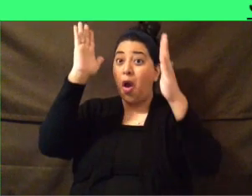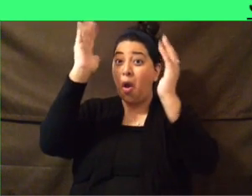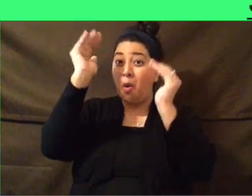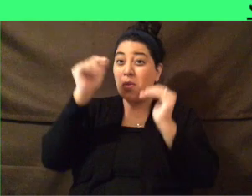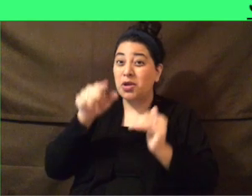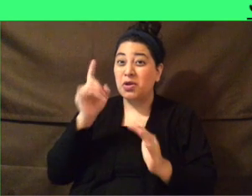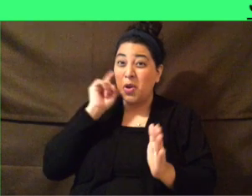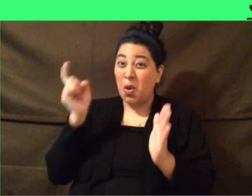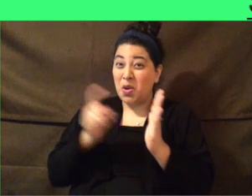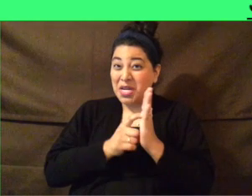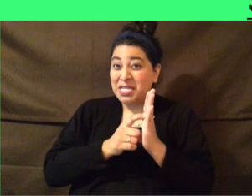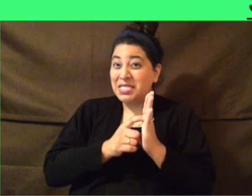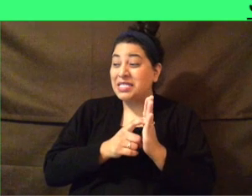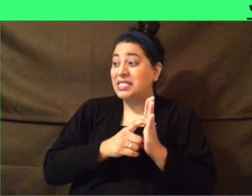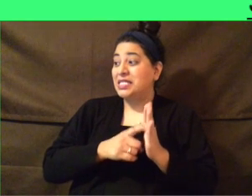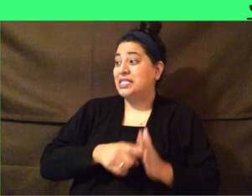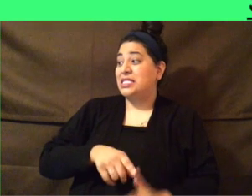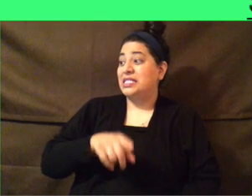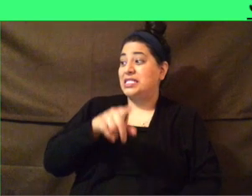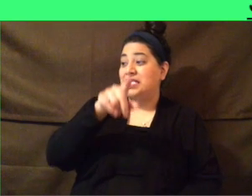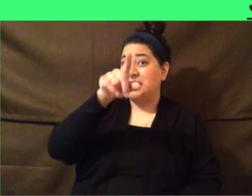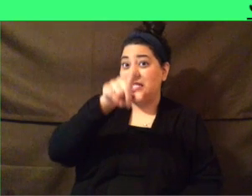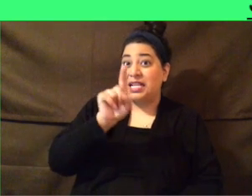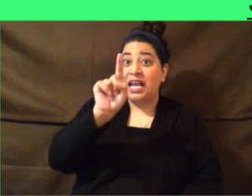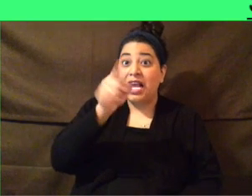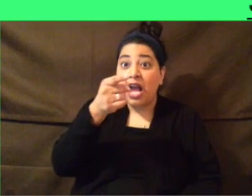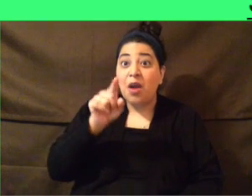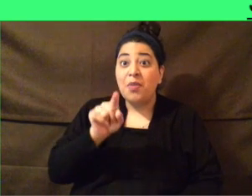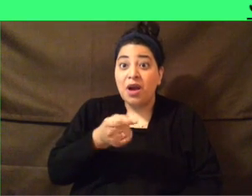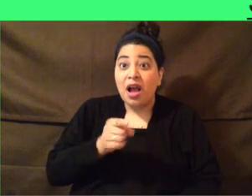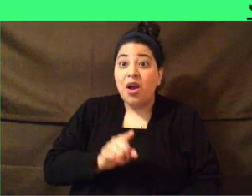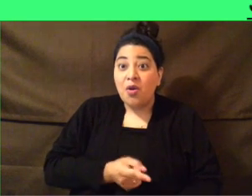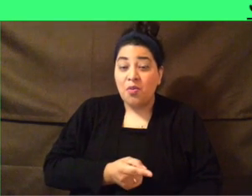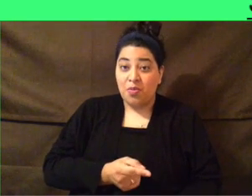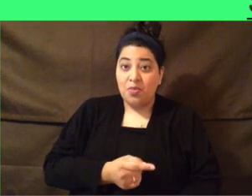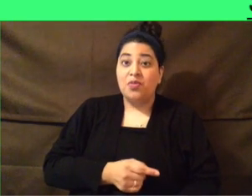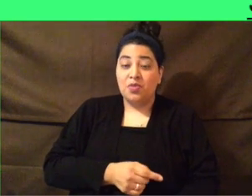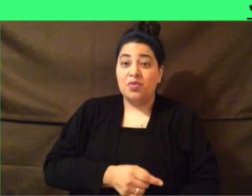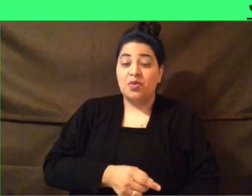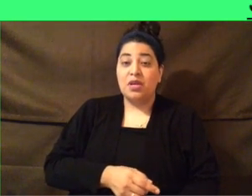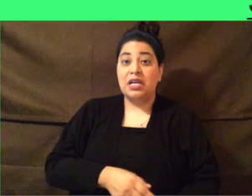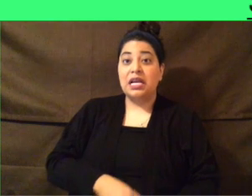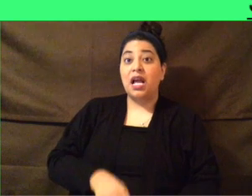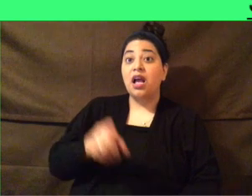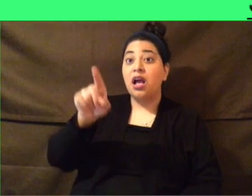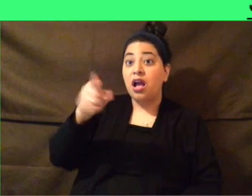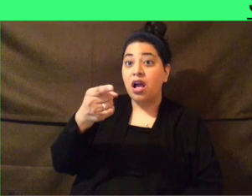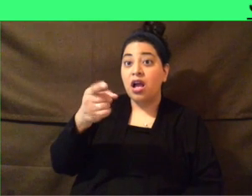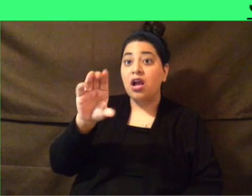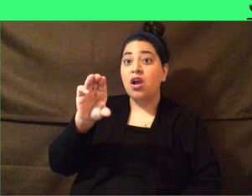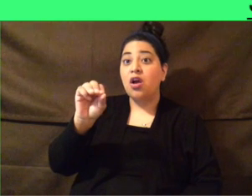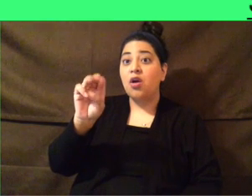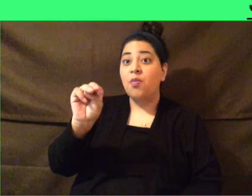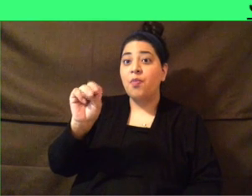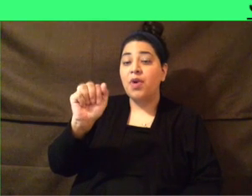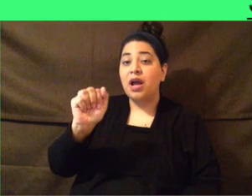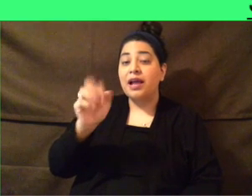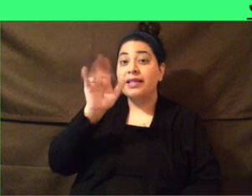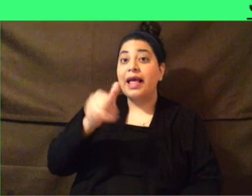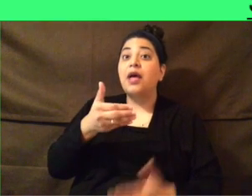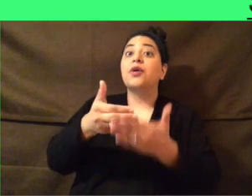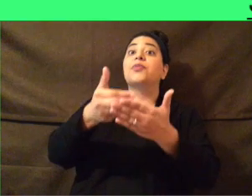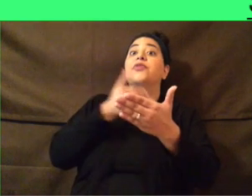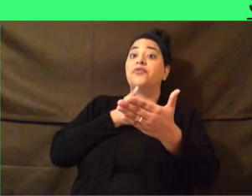Hopefully, you noticed those guys. Hopefully, you noticed those commas. Okay? A comma